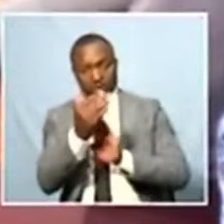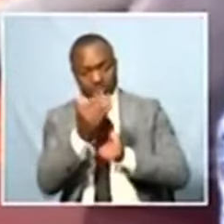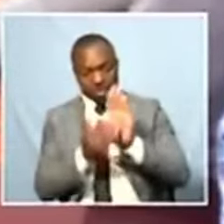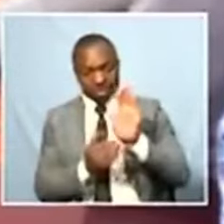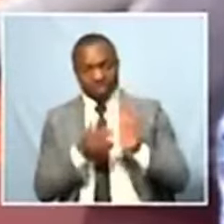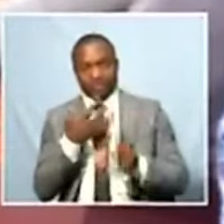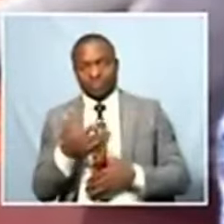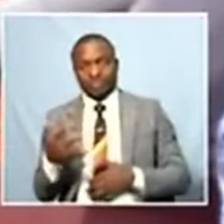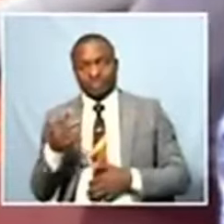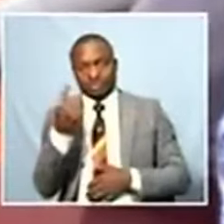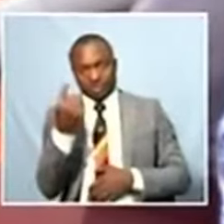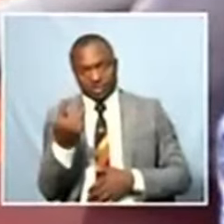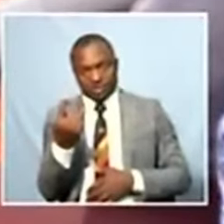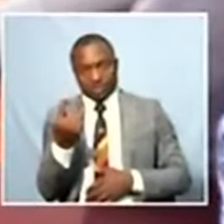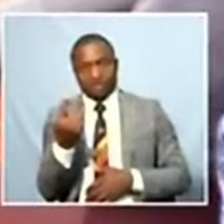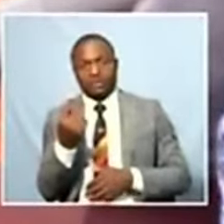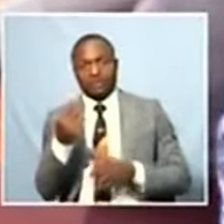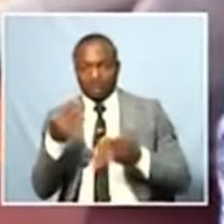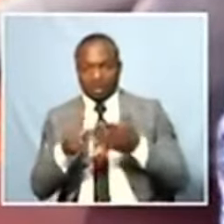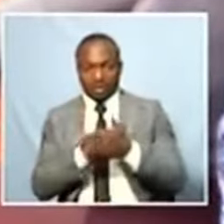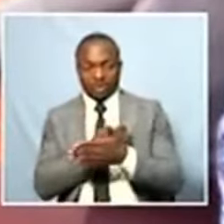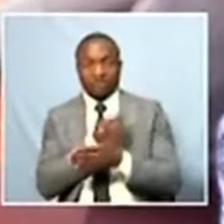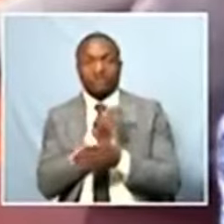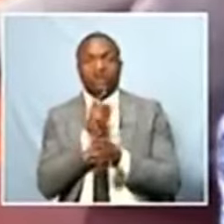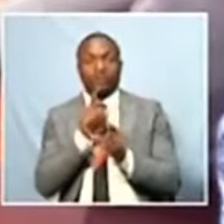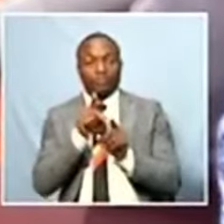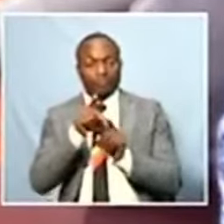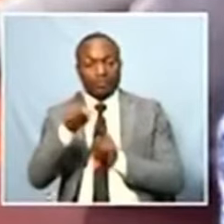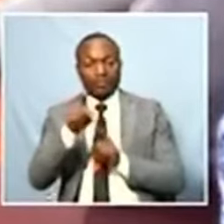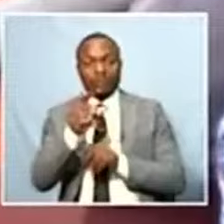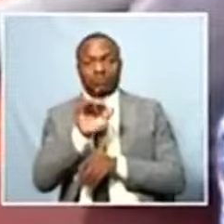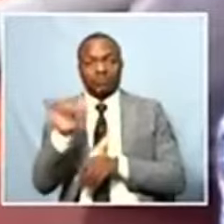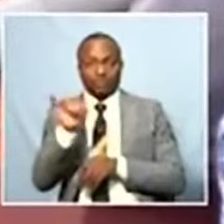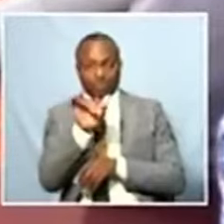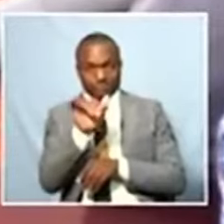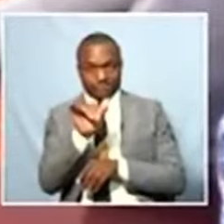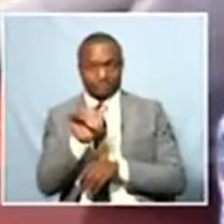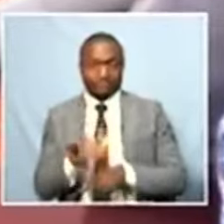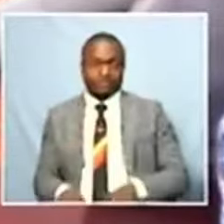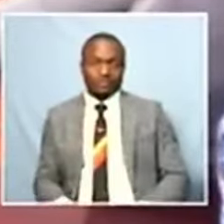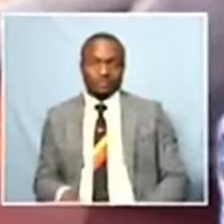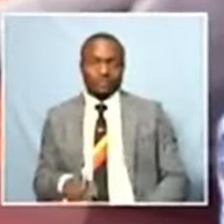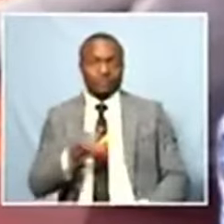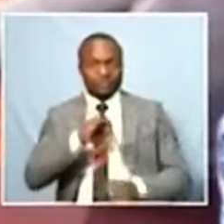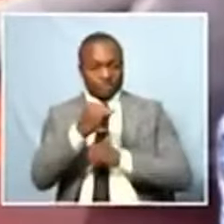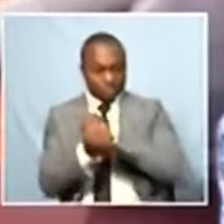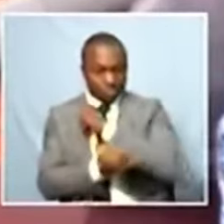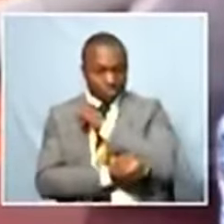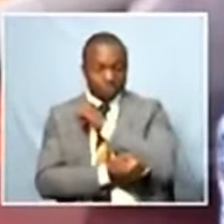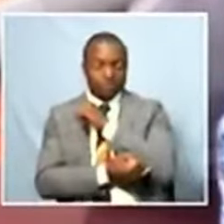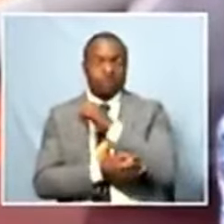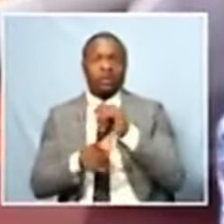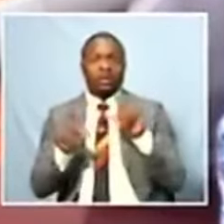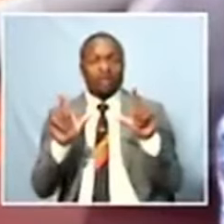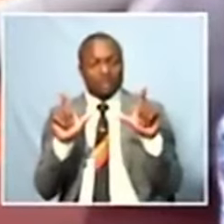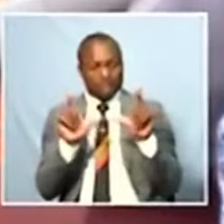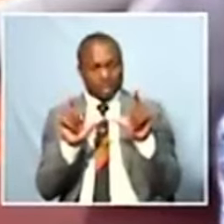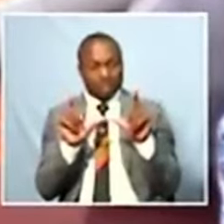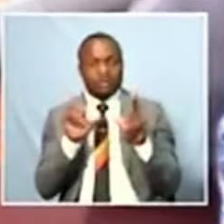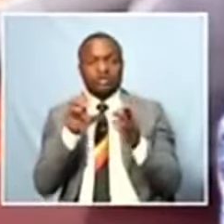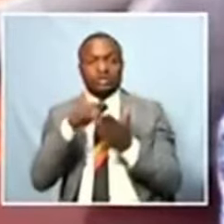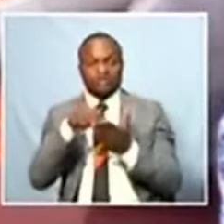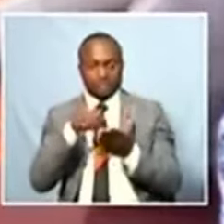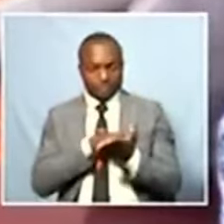factors. One, modernization of the professional standards. That is, to introduce licensure